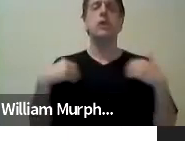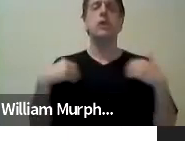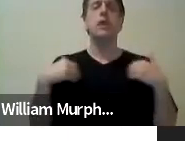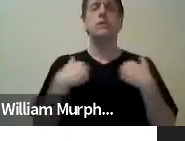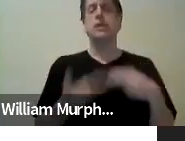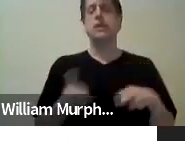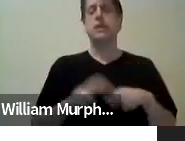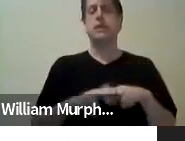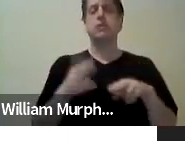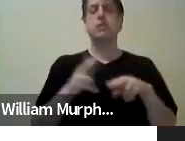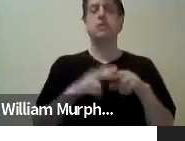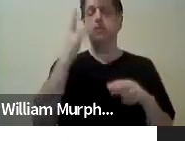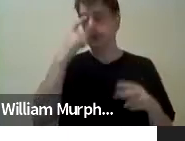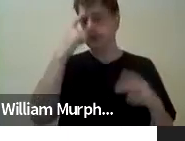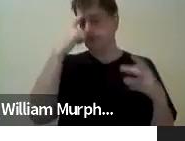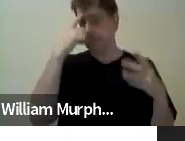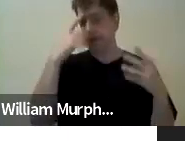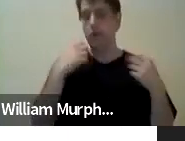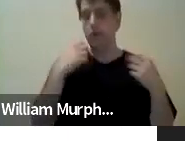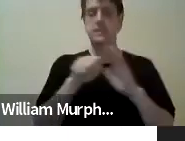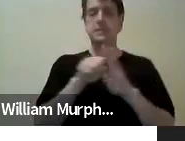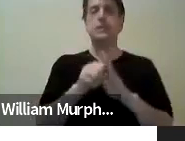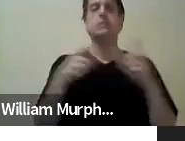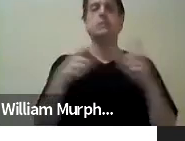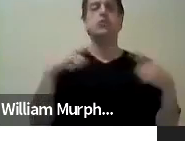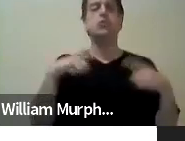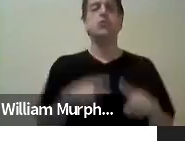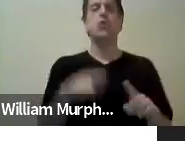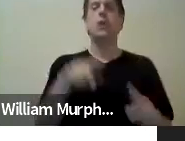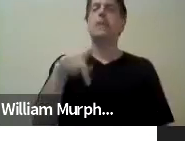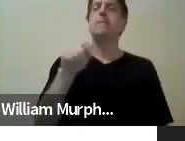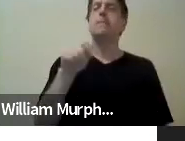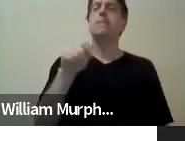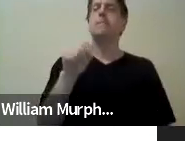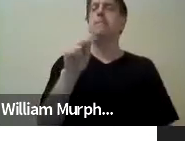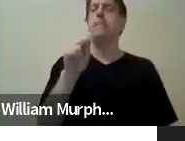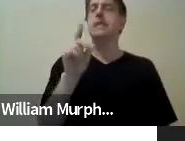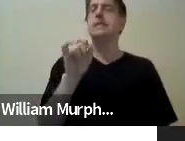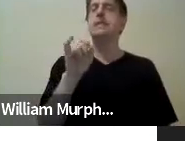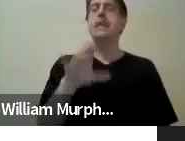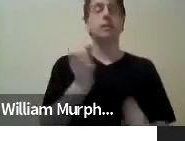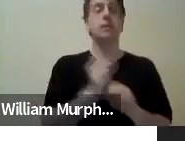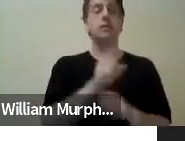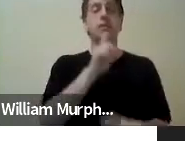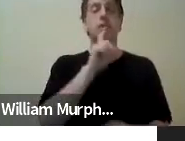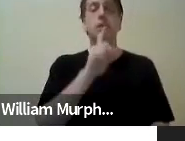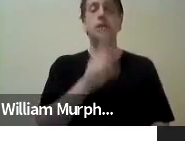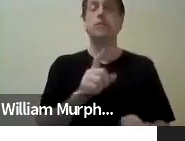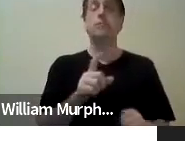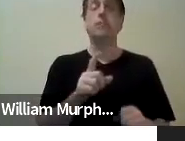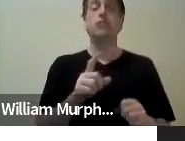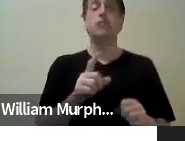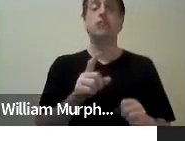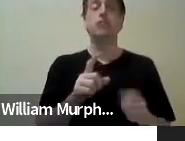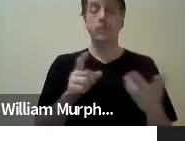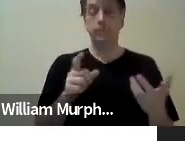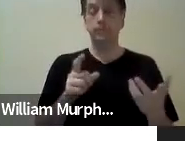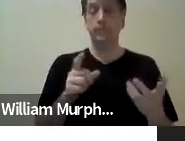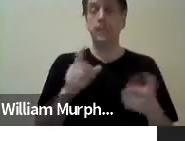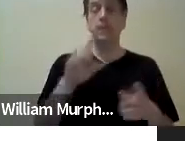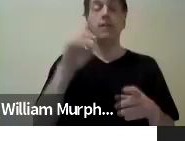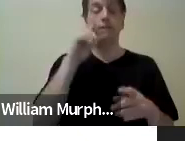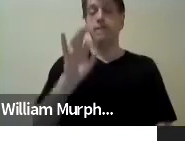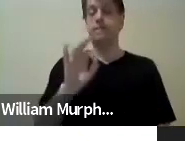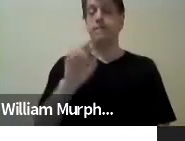mental health symptoms during the pandemic. But make sure that in order for you to have a jurisdictional case within the Fair Housing